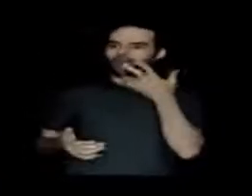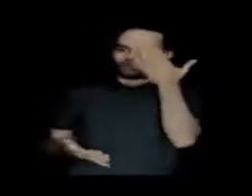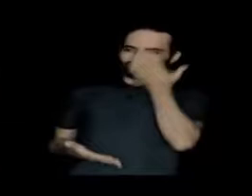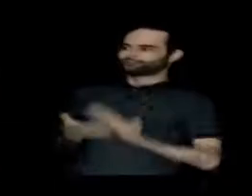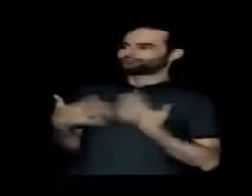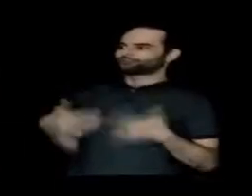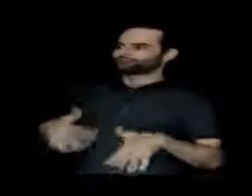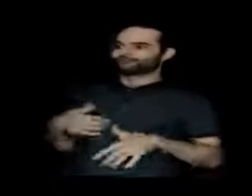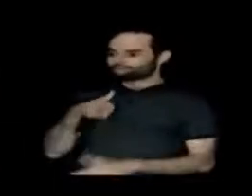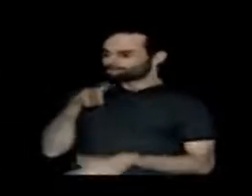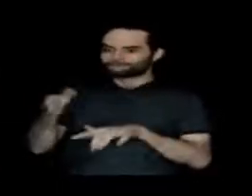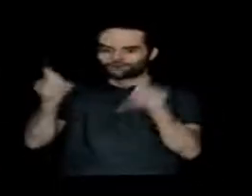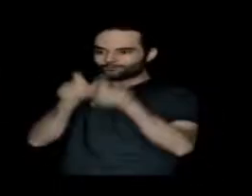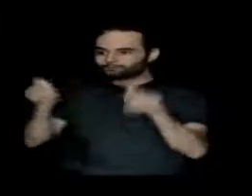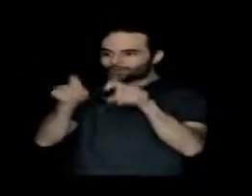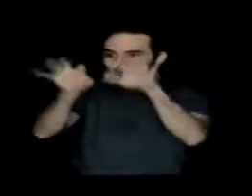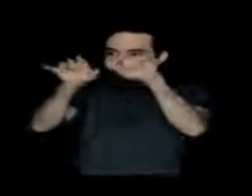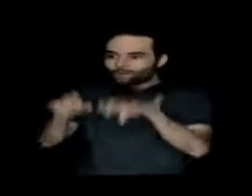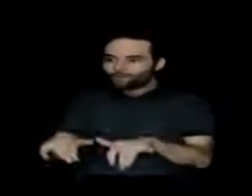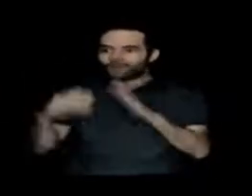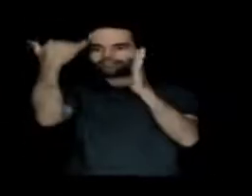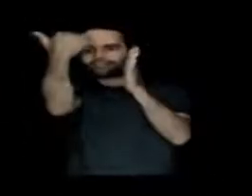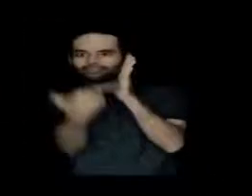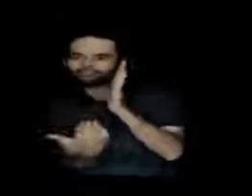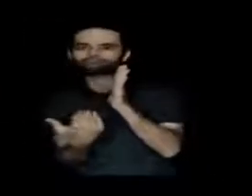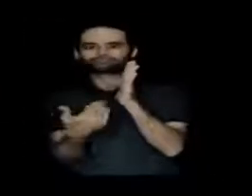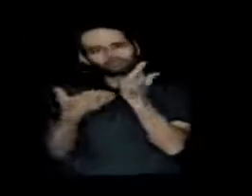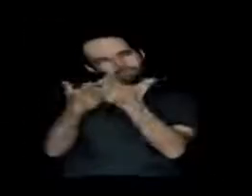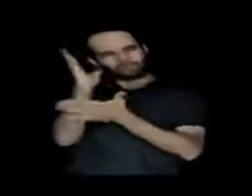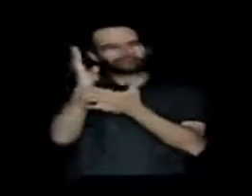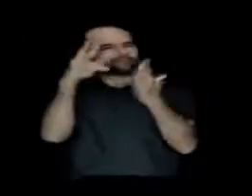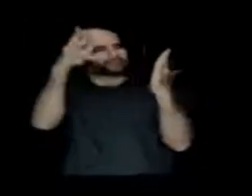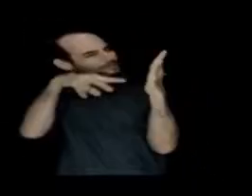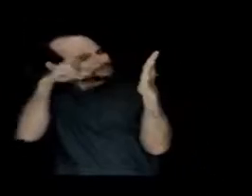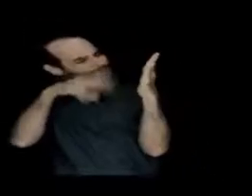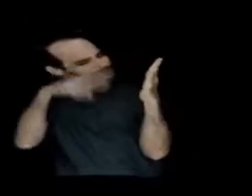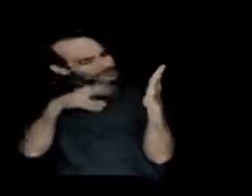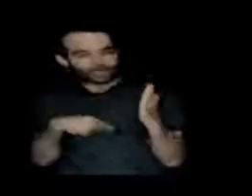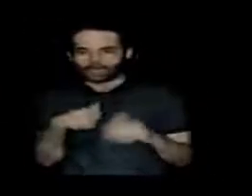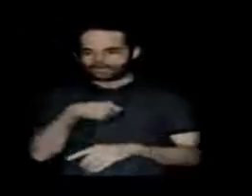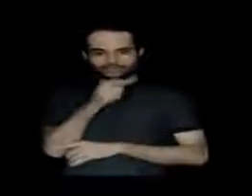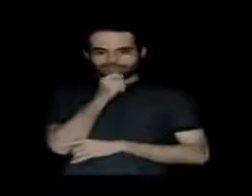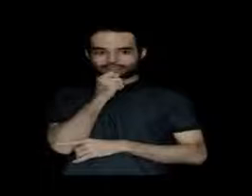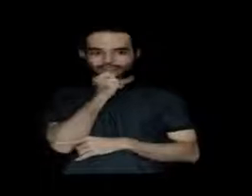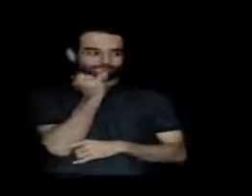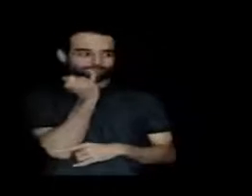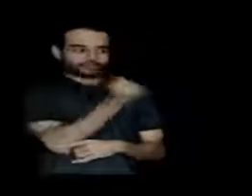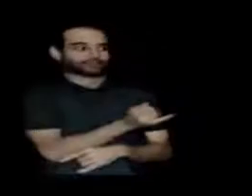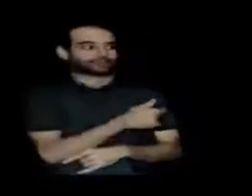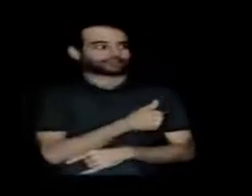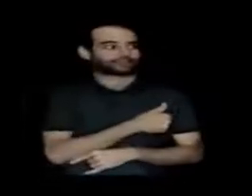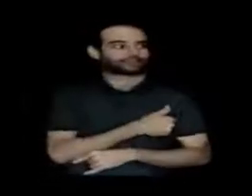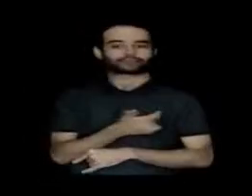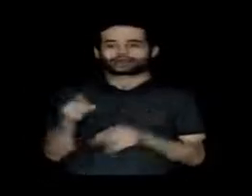UNB. And she took this exam and I entered the necessary documentation so that she could have